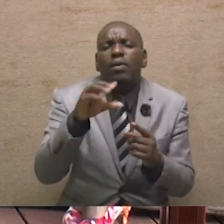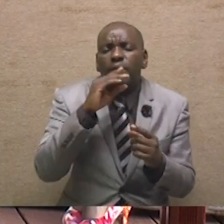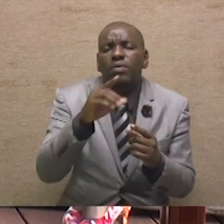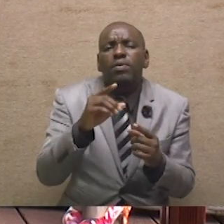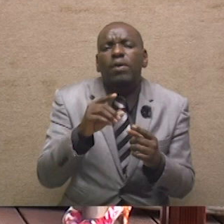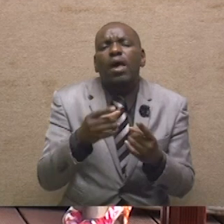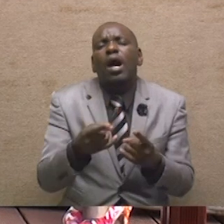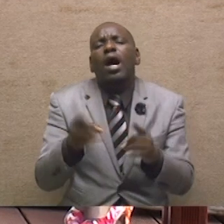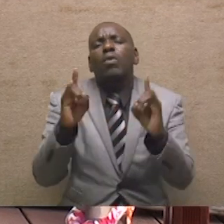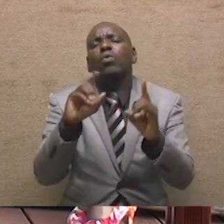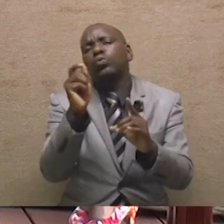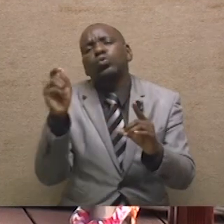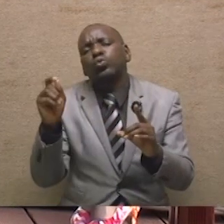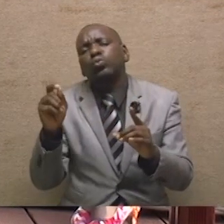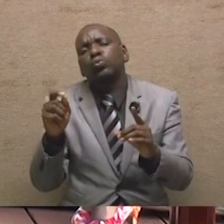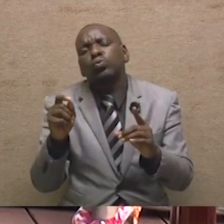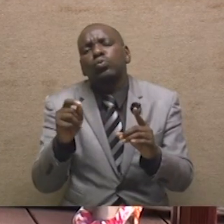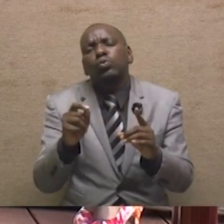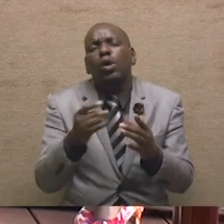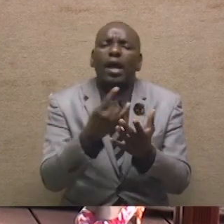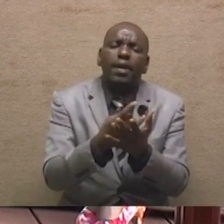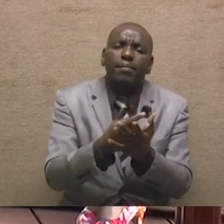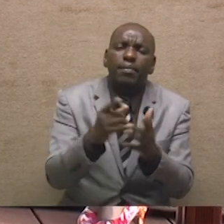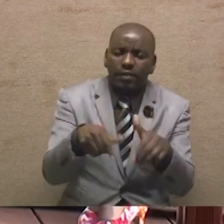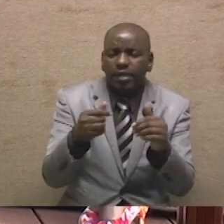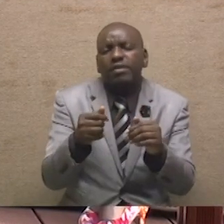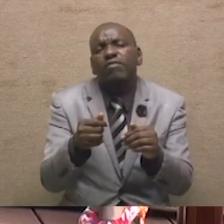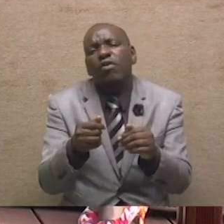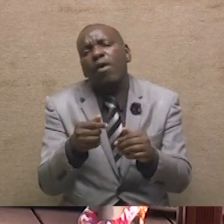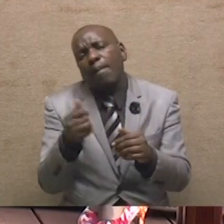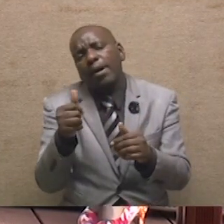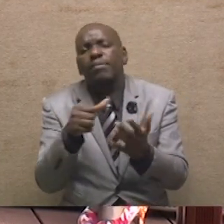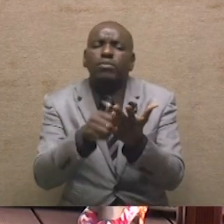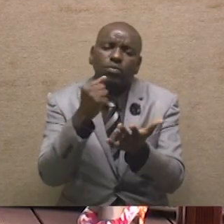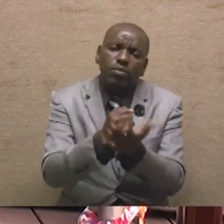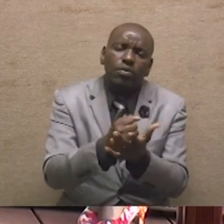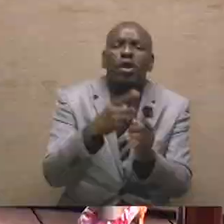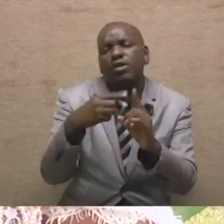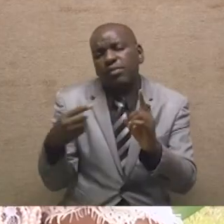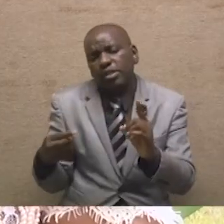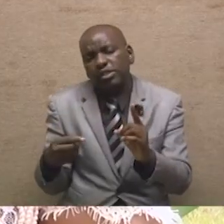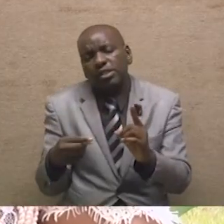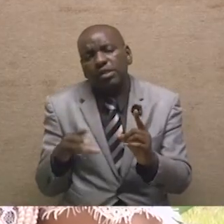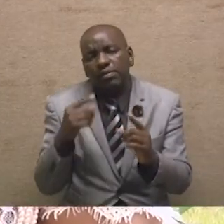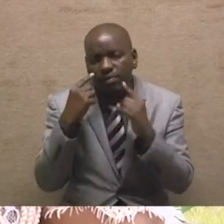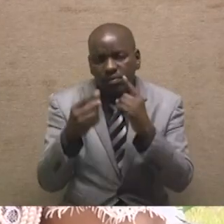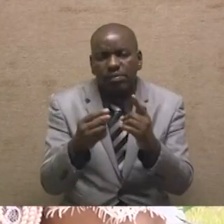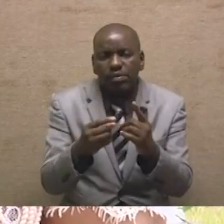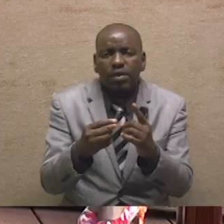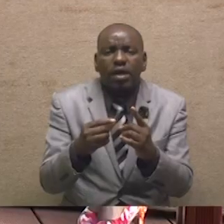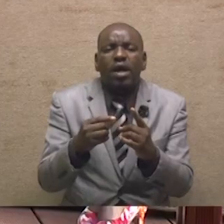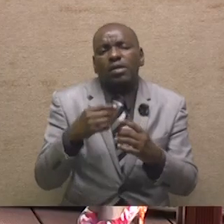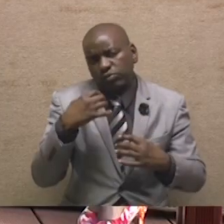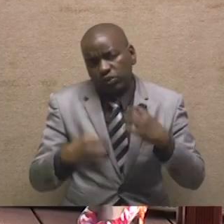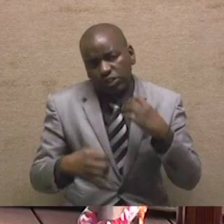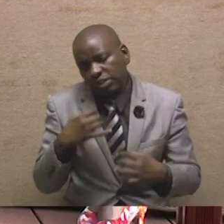how schools are then going to survive. How are they going to pay the annual subscription to the ministry? Those are some of our concerns. Okay.